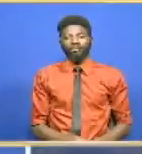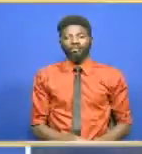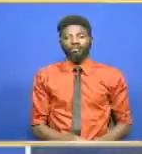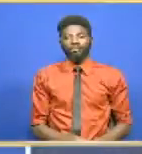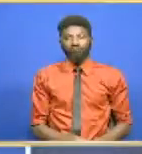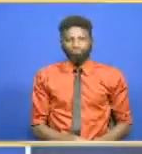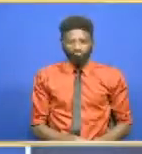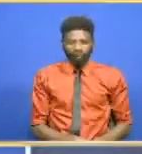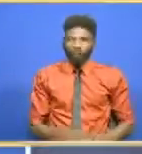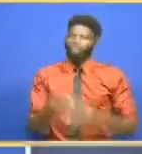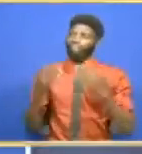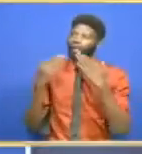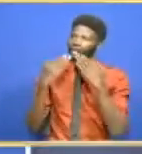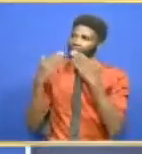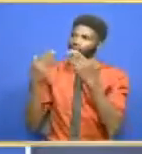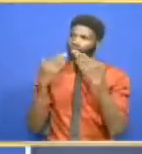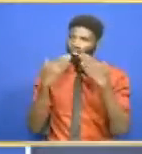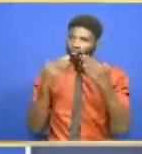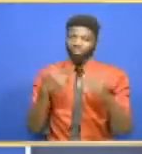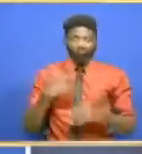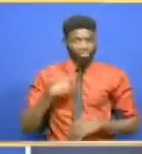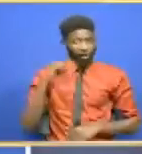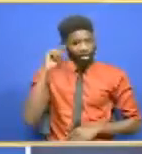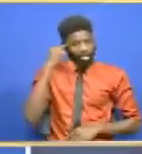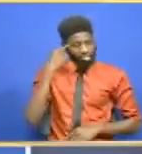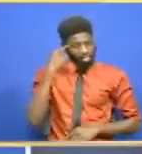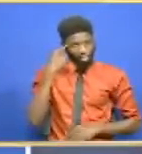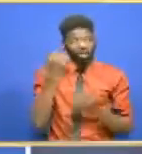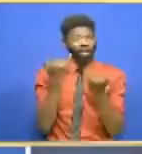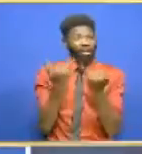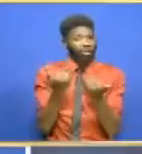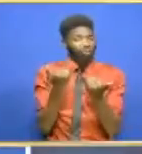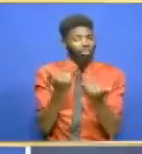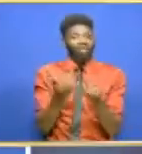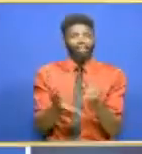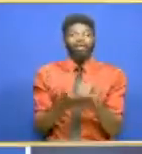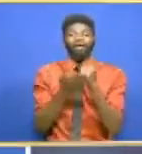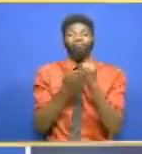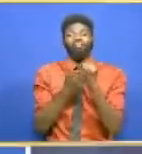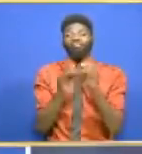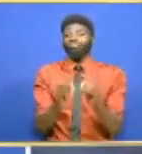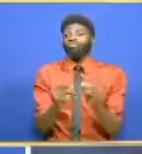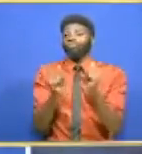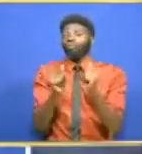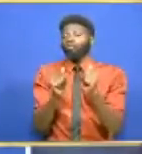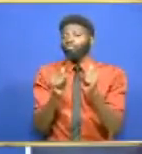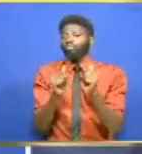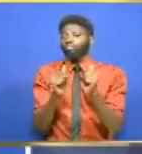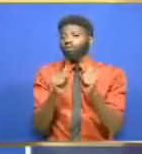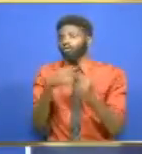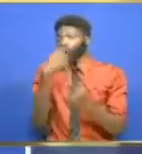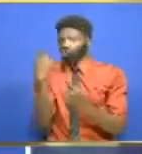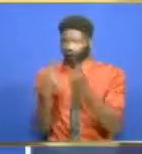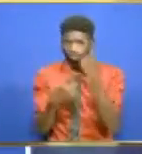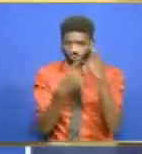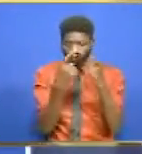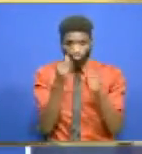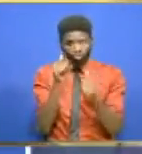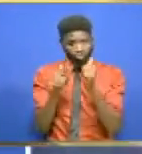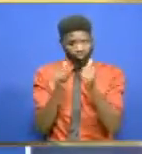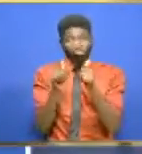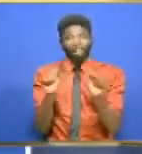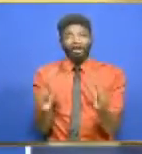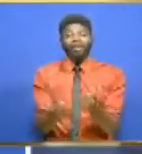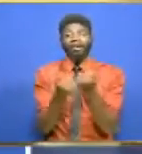Thank you so much. I think in the interest of addressing the questions related to what has been proposed in